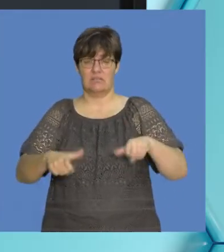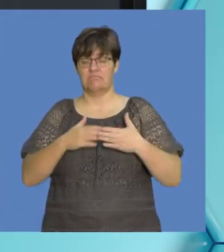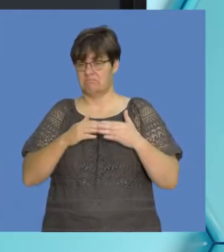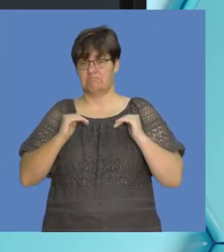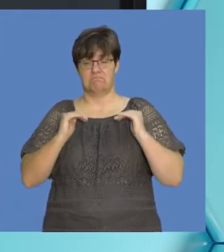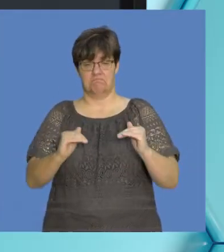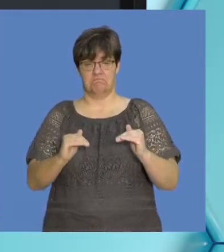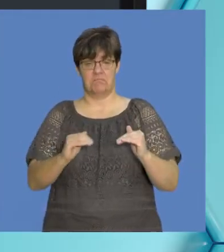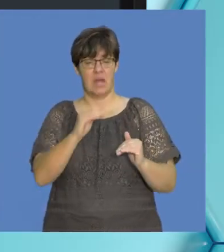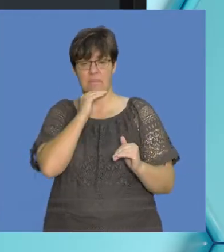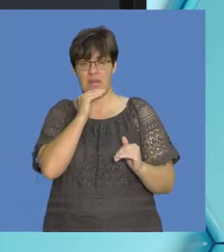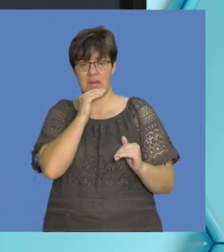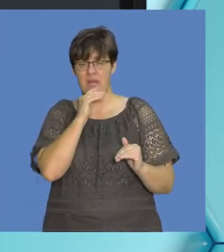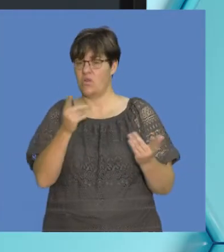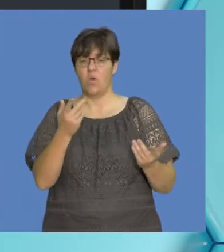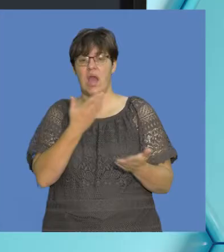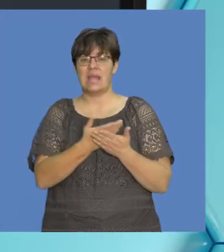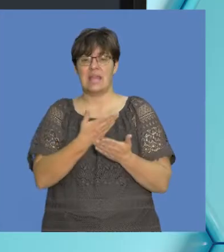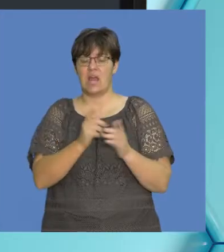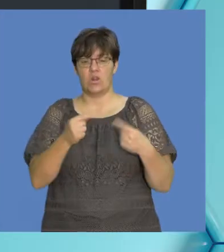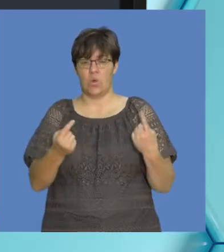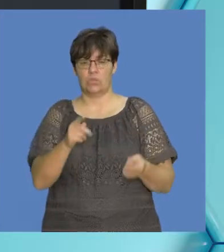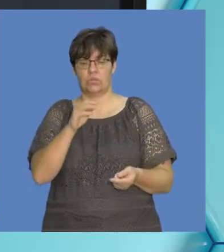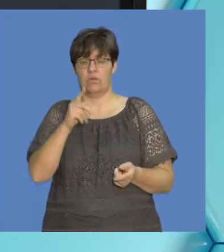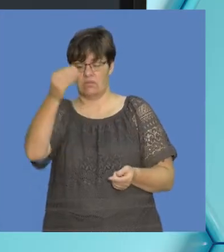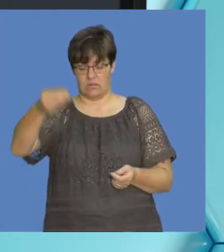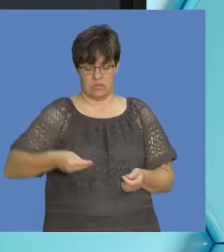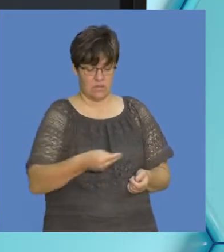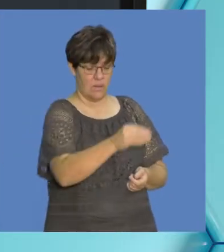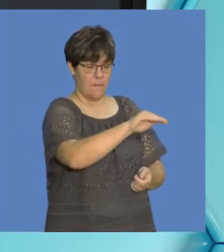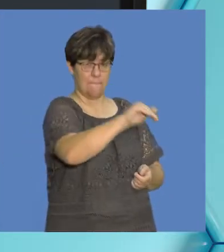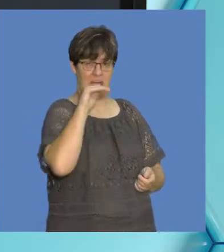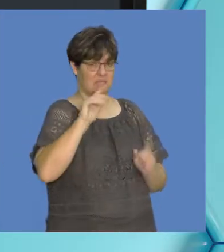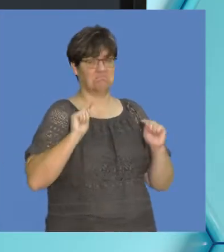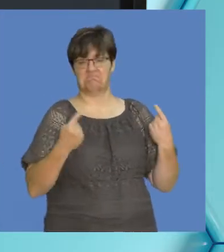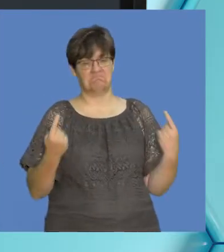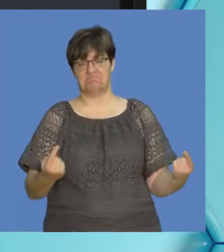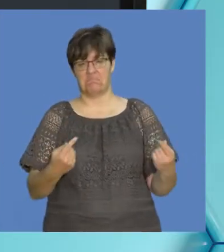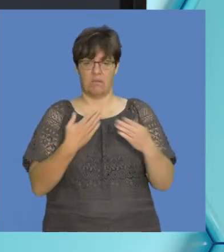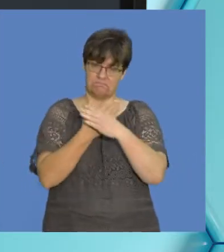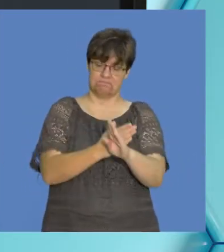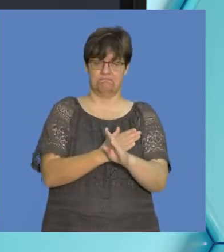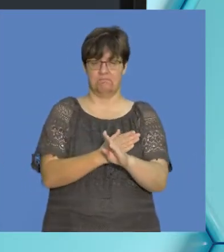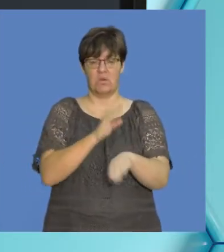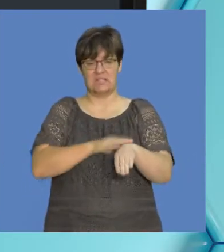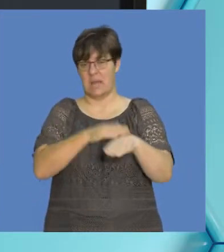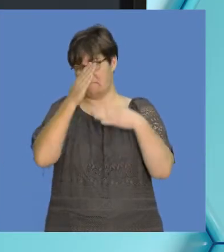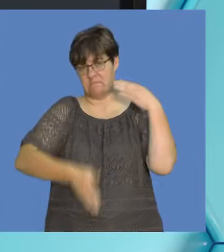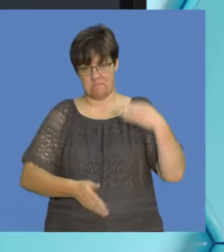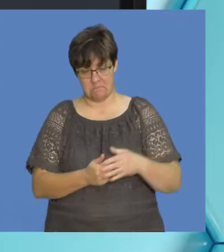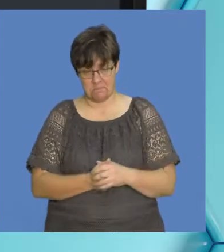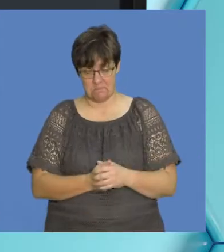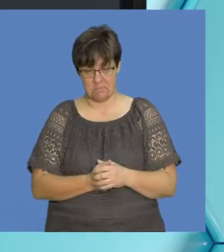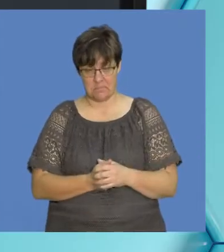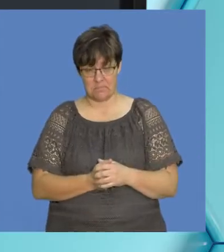stale, meaning it is no longer negotiable. That person cannot present that check for payment any longer.